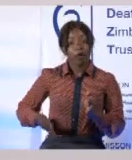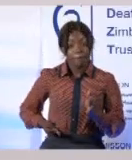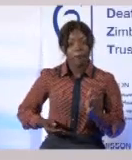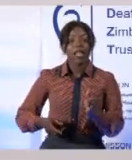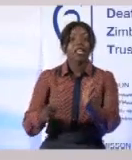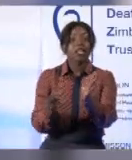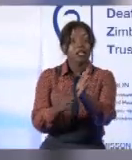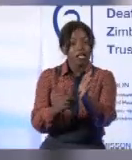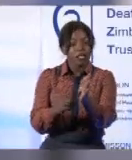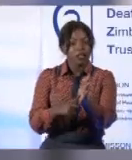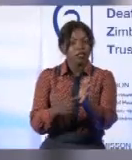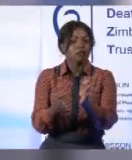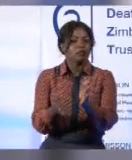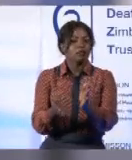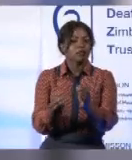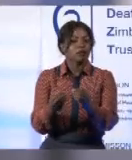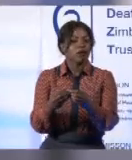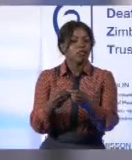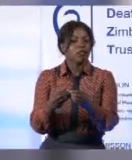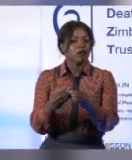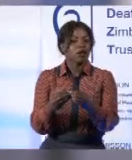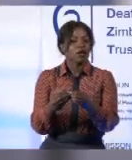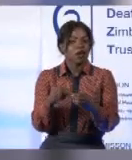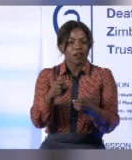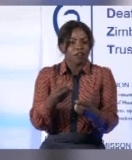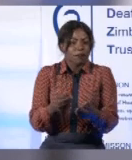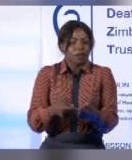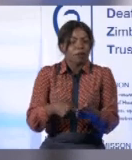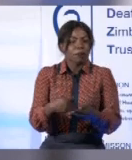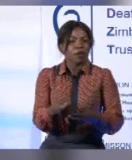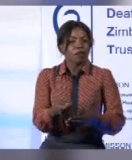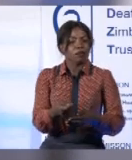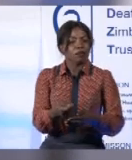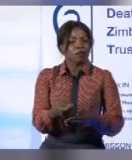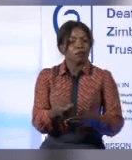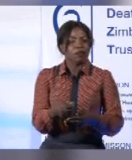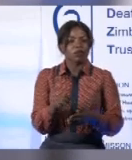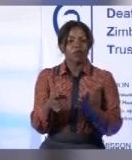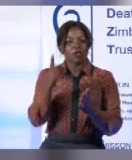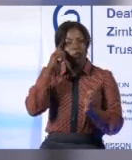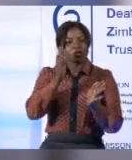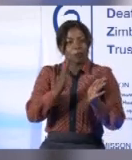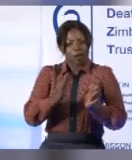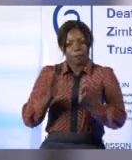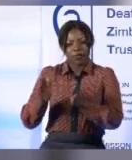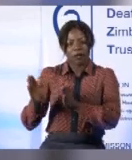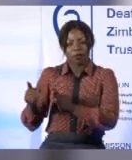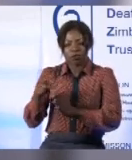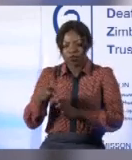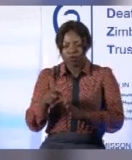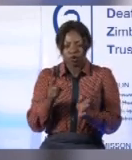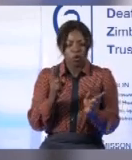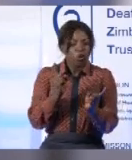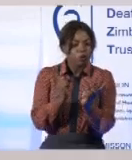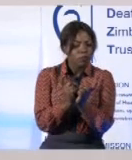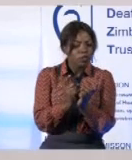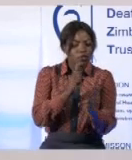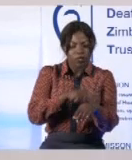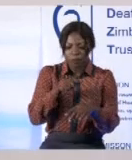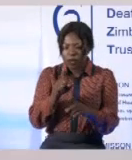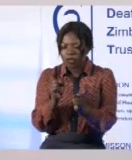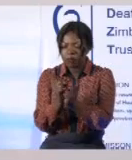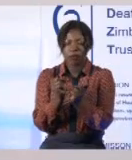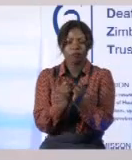1, 2, 3, 4, 5, 6, 10, 11, 12. So I have to make my timetable to make sure I meet this one at this time, this one at this time. How do you